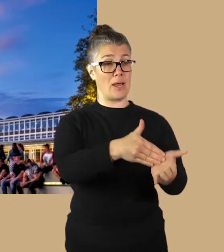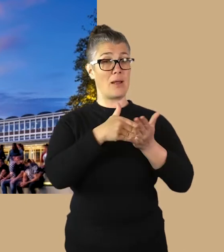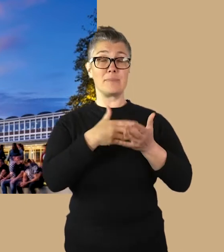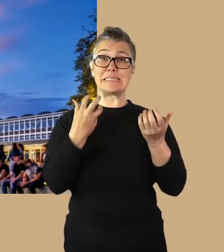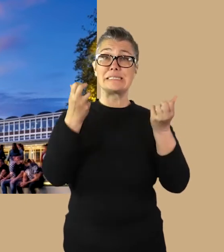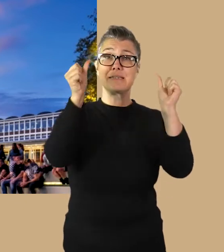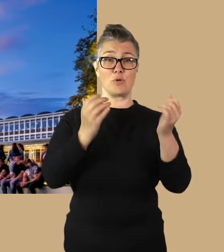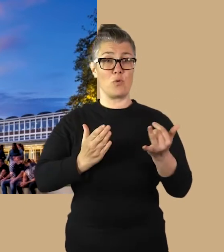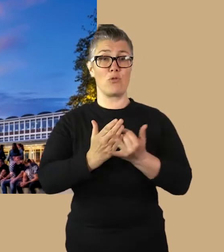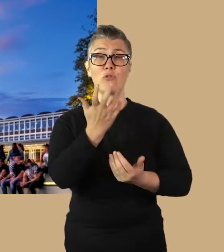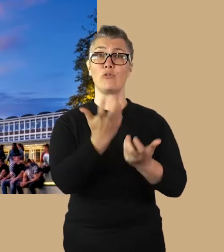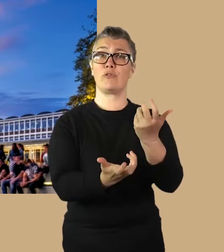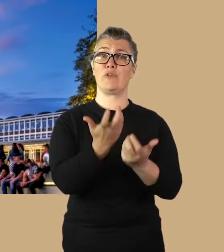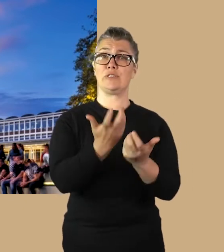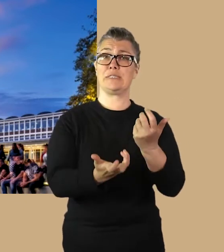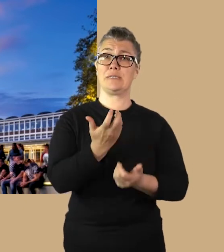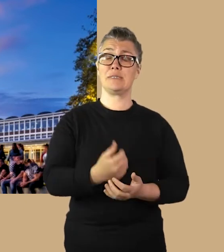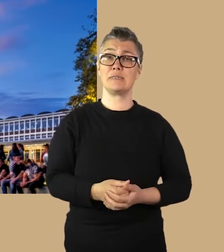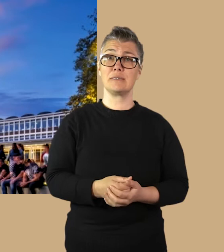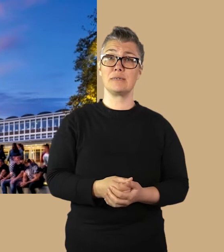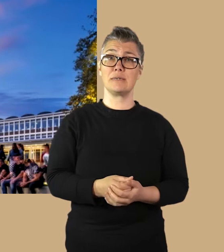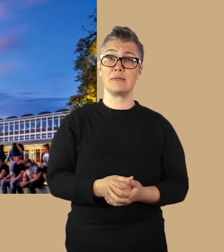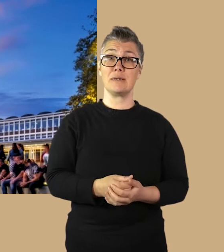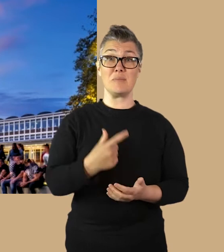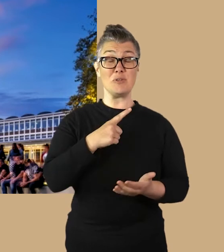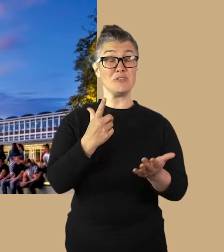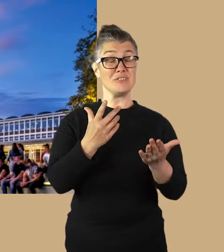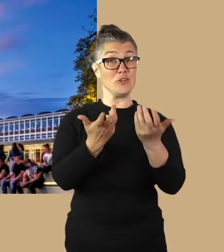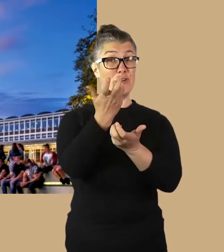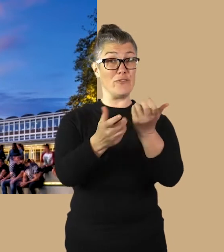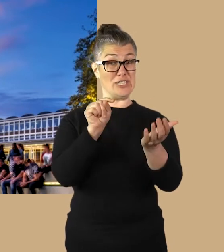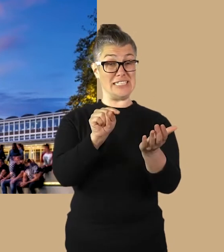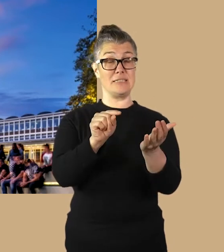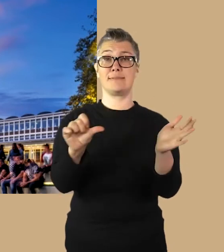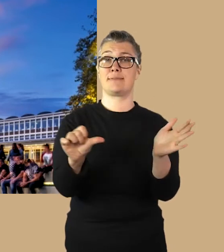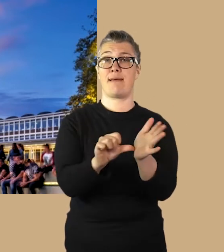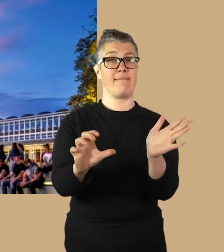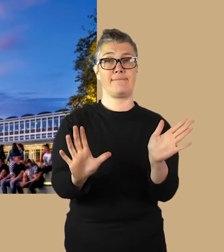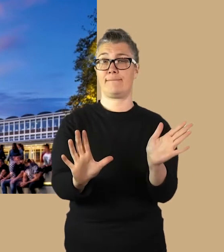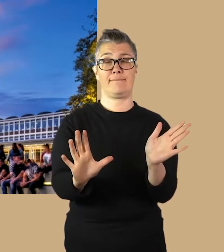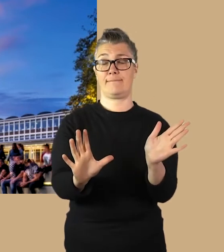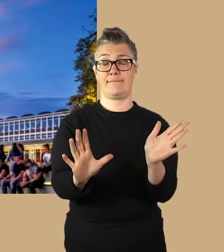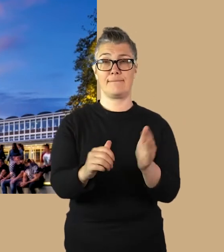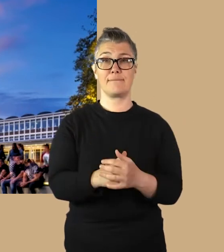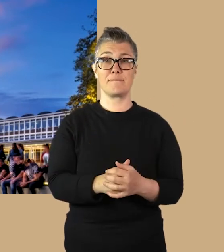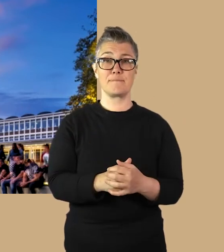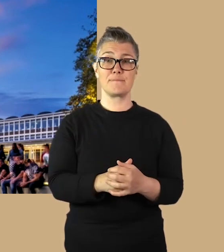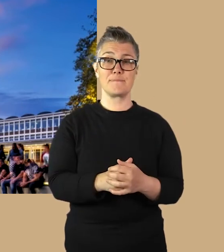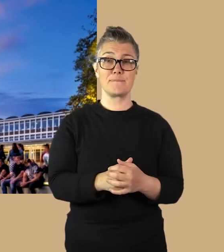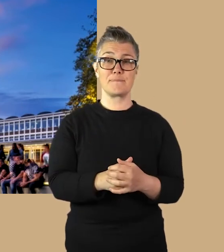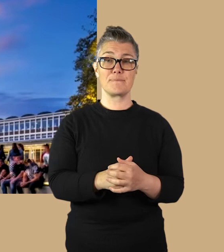them succeed during university, because university is really tough. And I